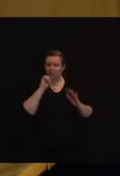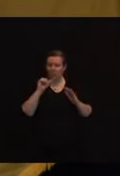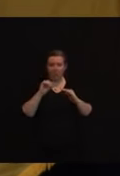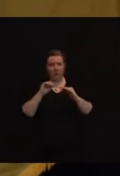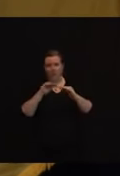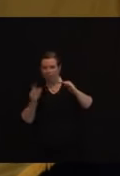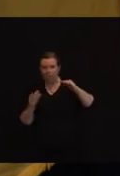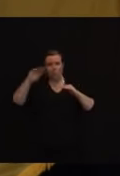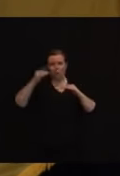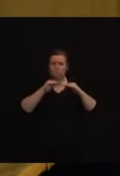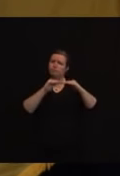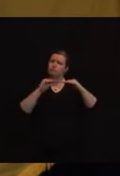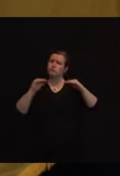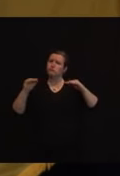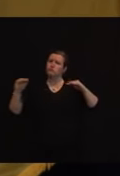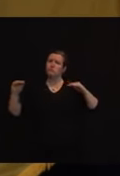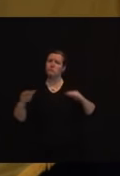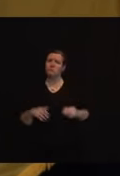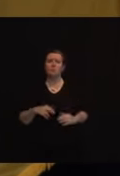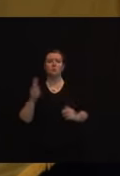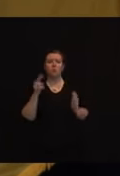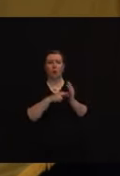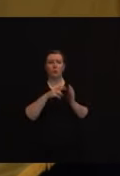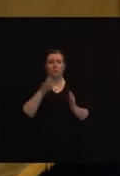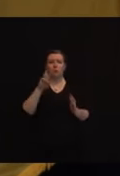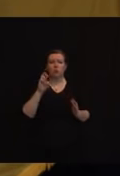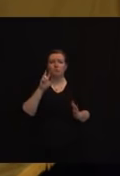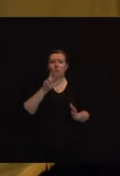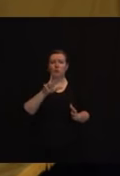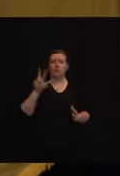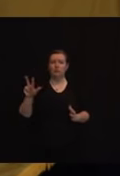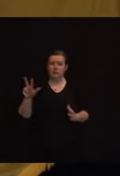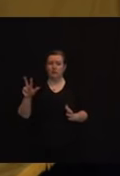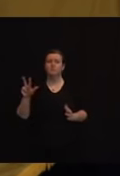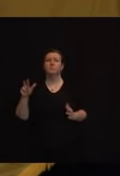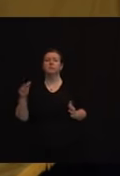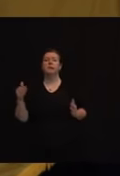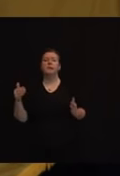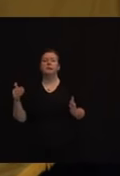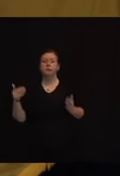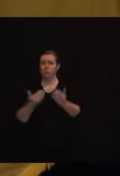Today we're reporting 2,633 new cases for a total of